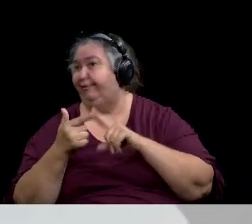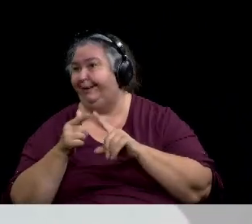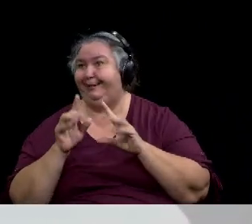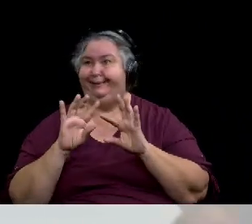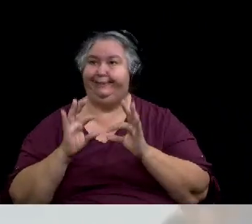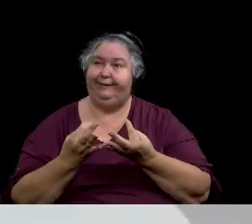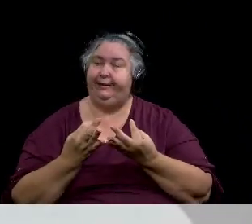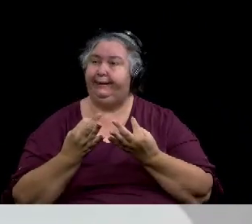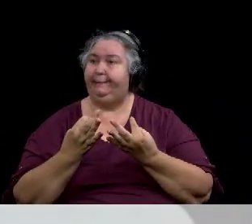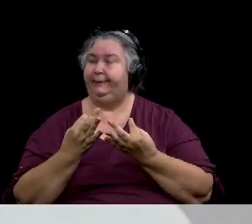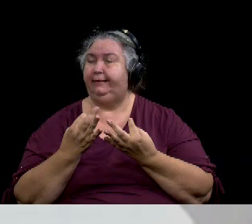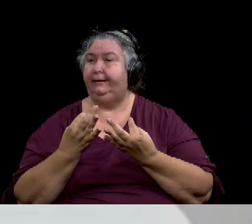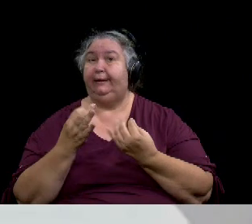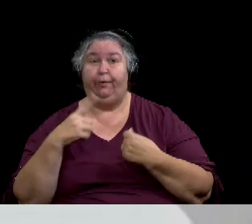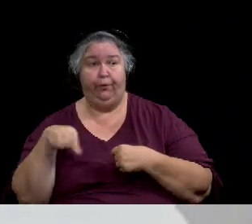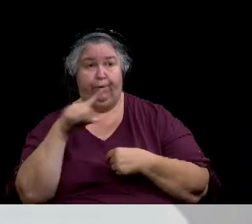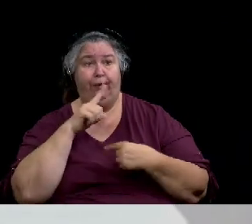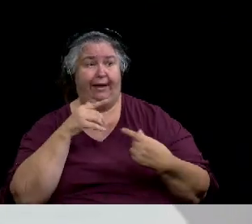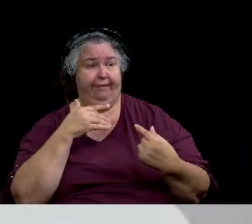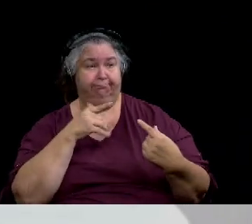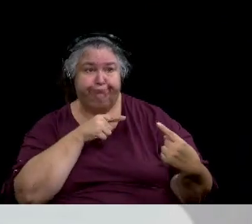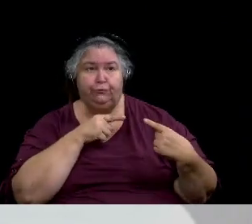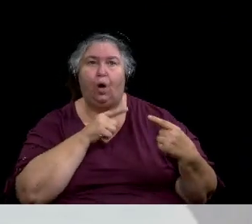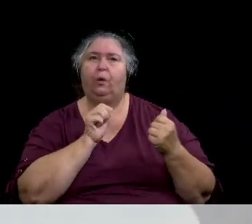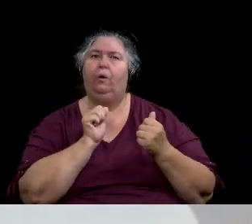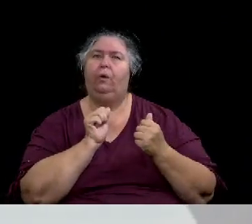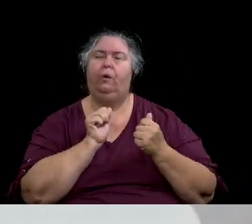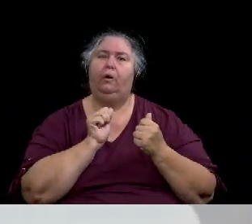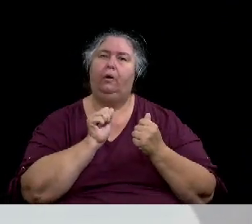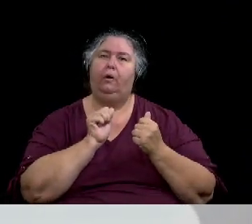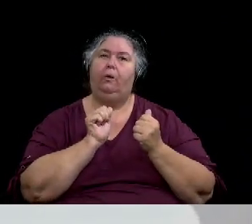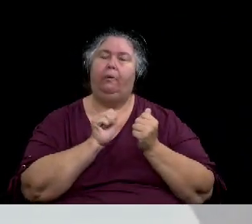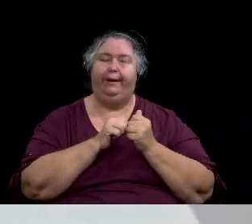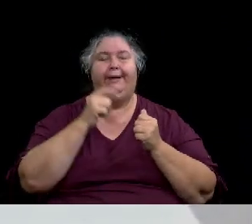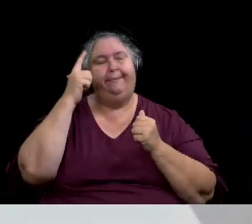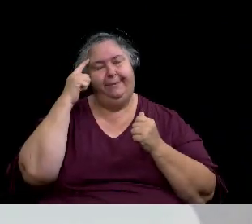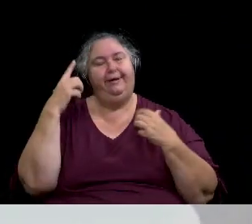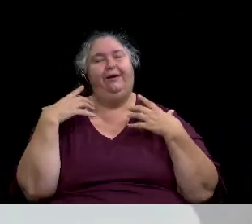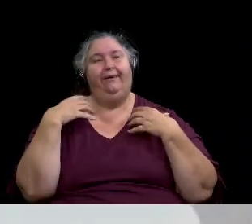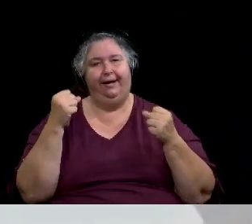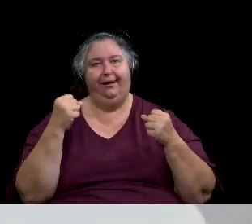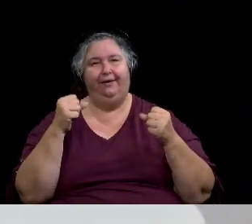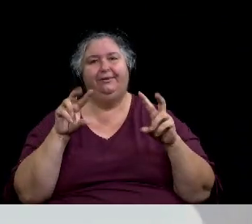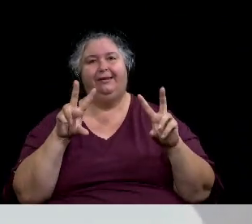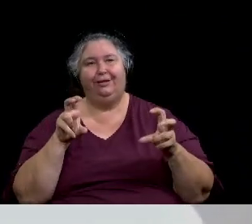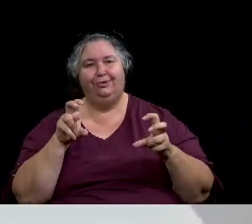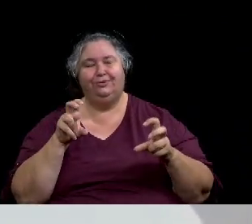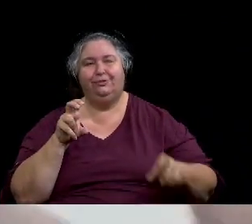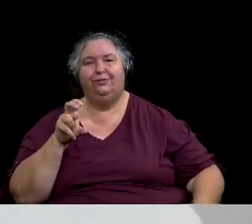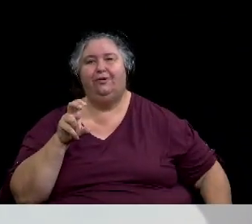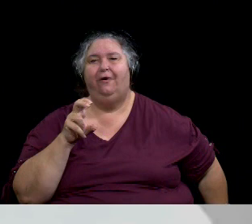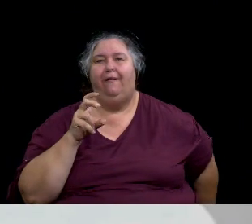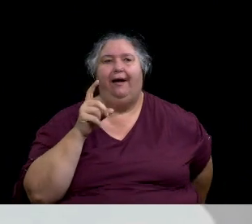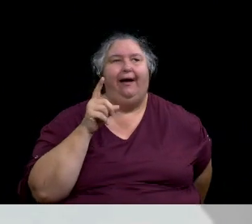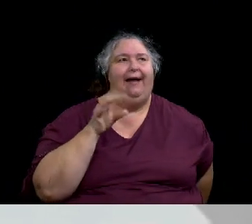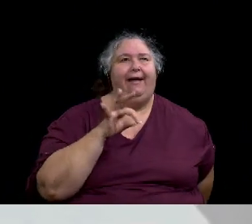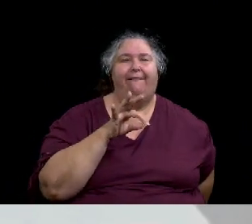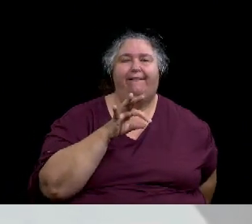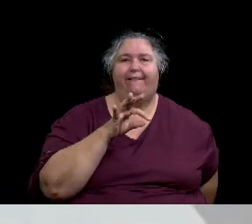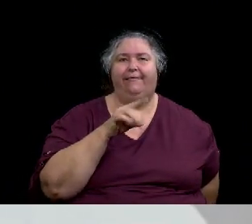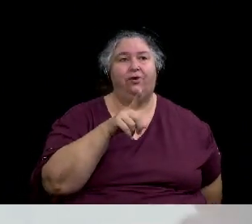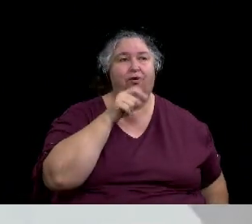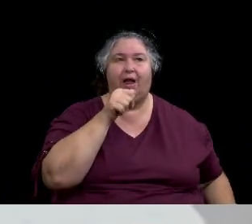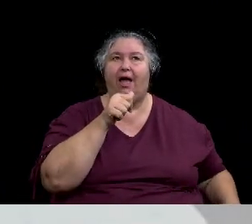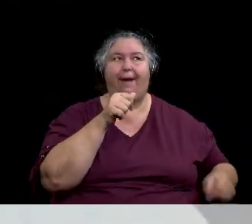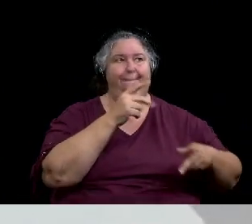family who struggle with mental health issues, to, if they're not already in care,